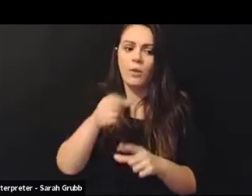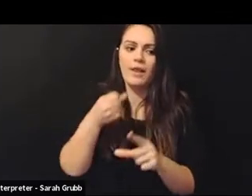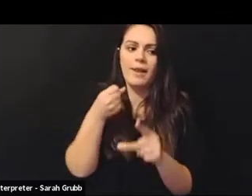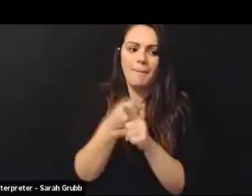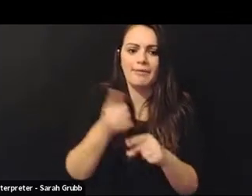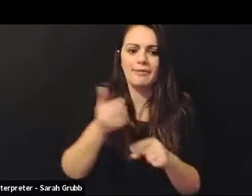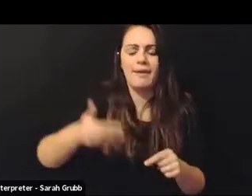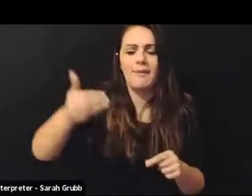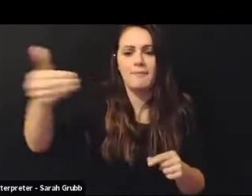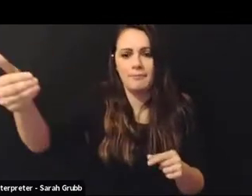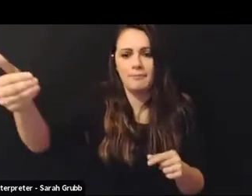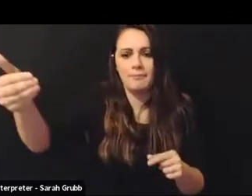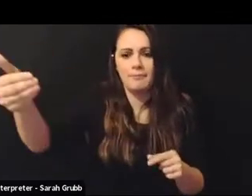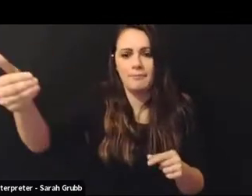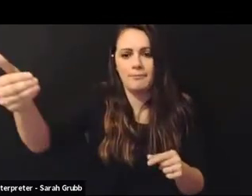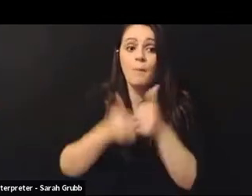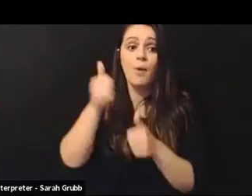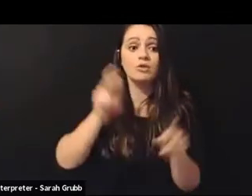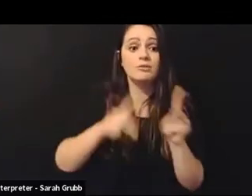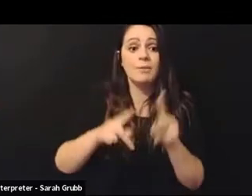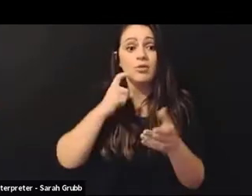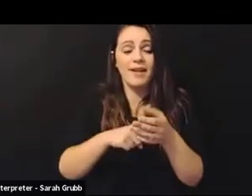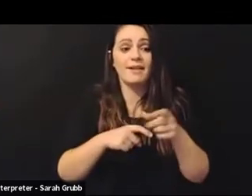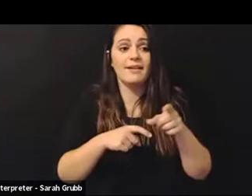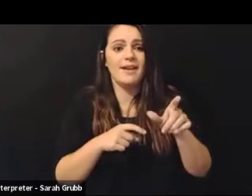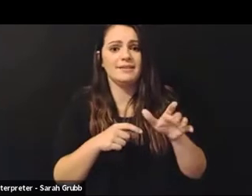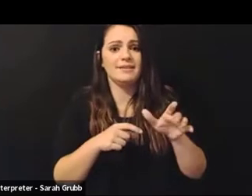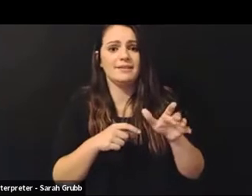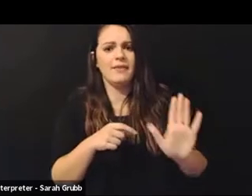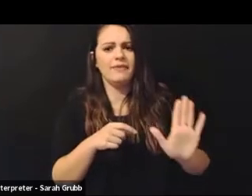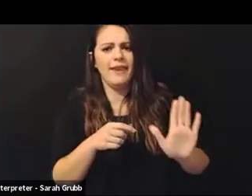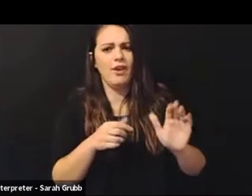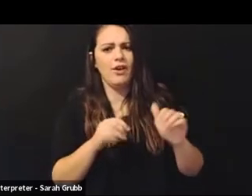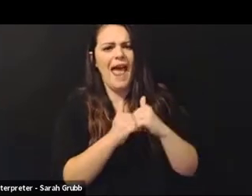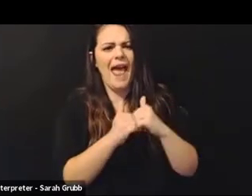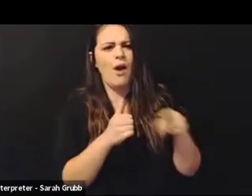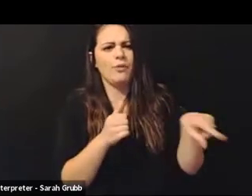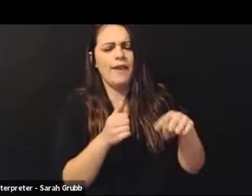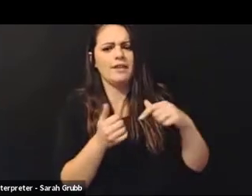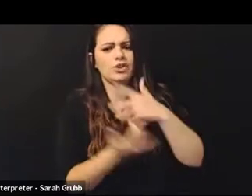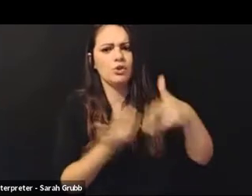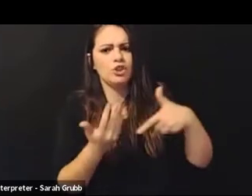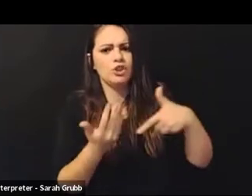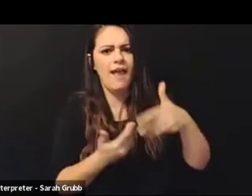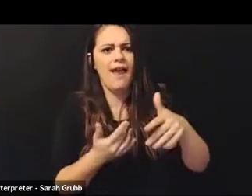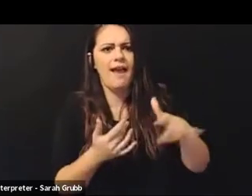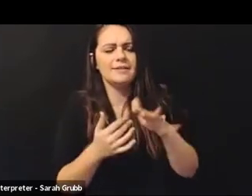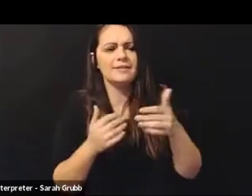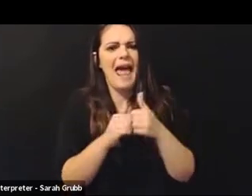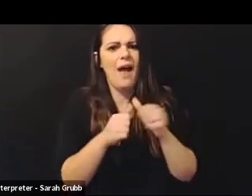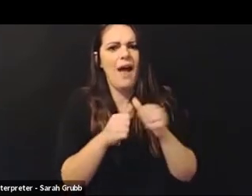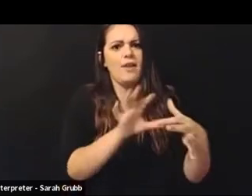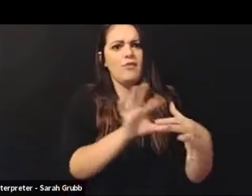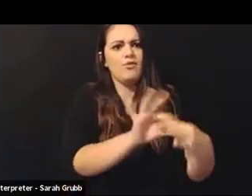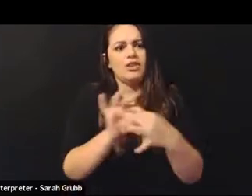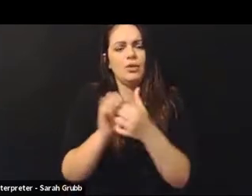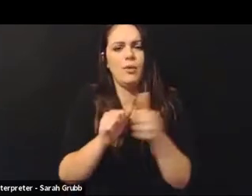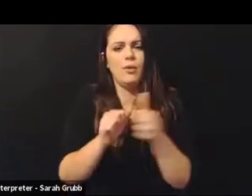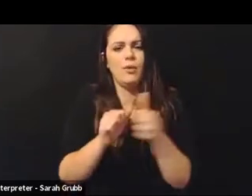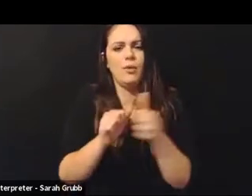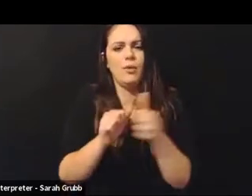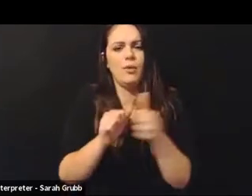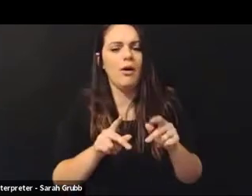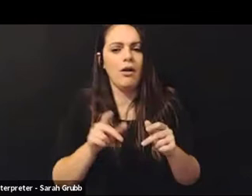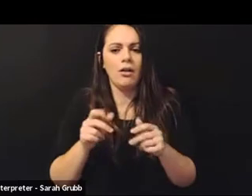recognize is the different ways that they socialize and communicate, the ways that they form relationships, or people's opinion that they